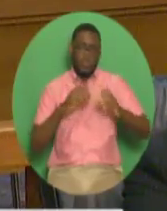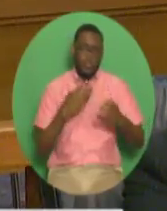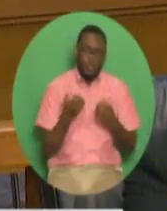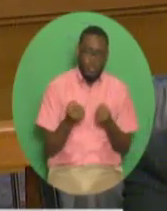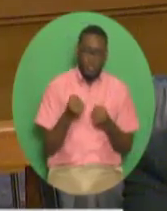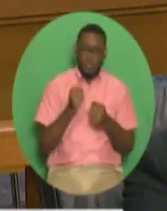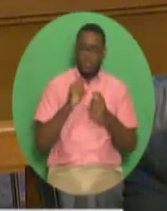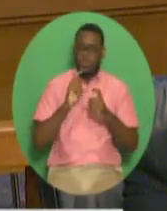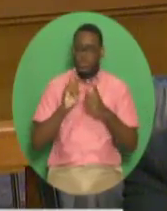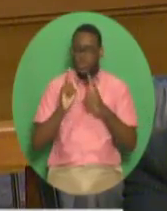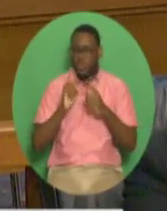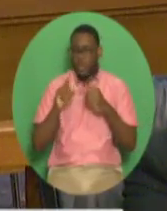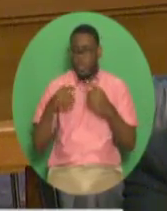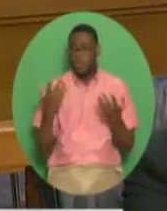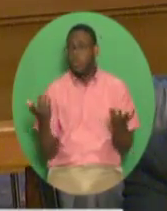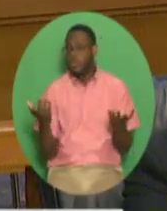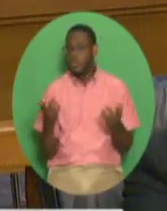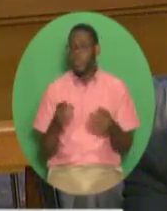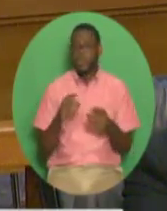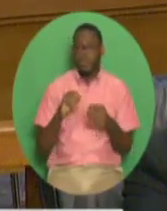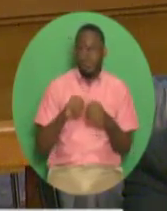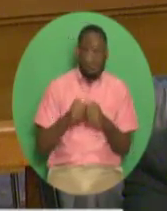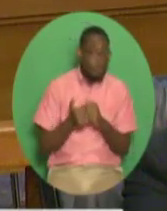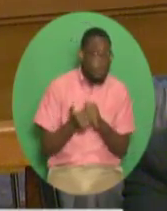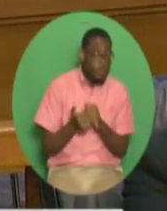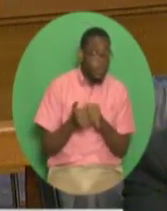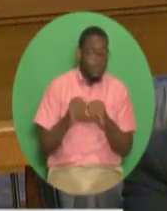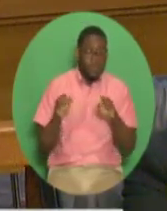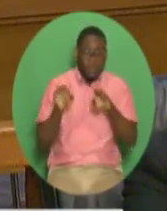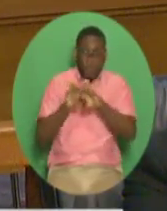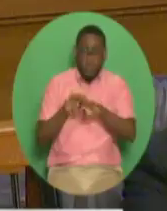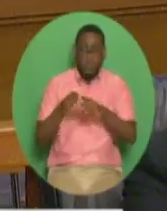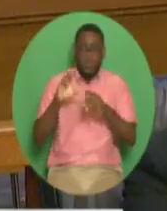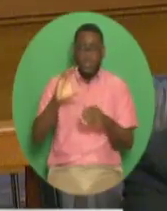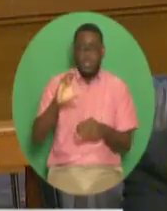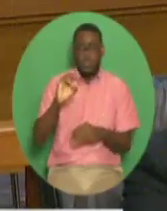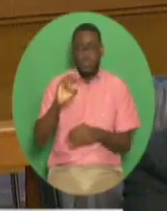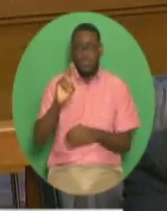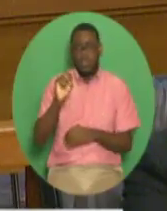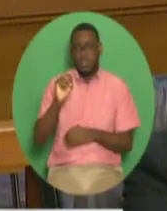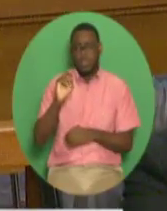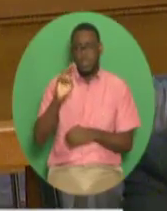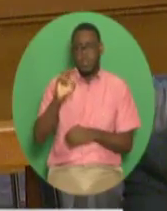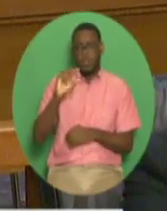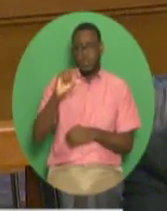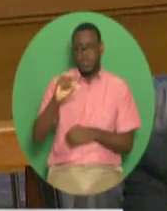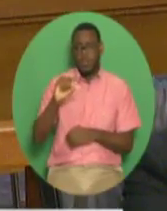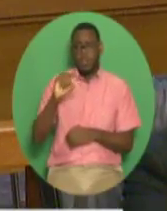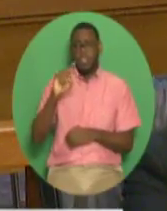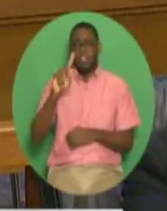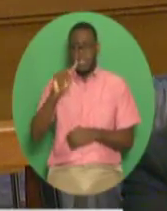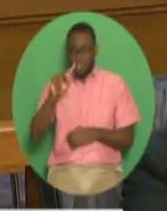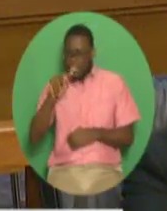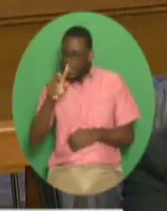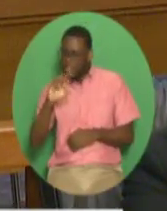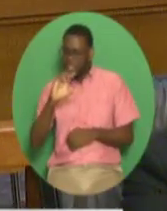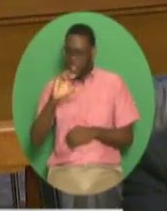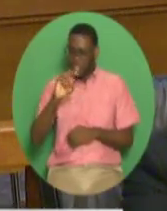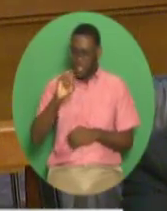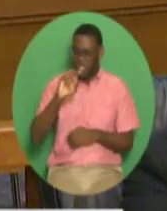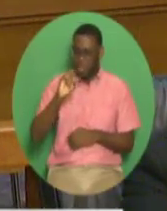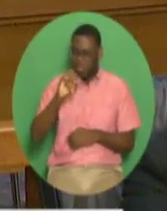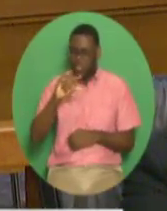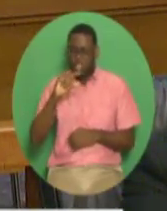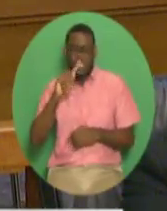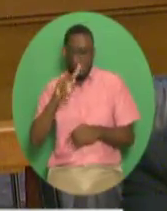the proposed closure of CNMG and the reversion to TTT,